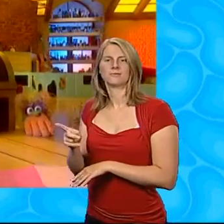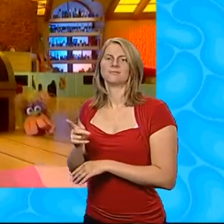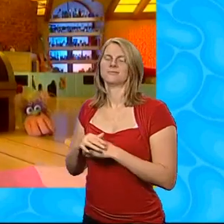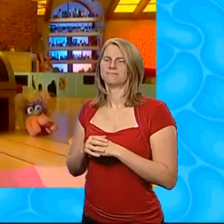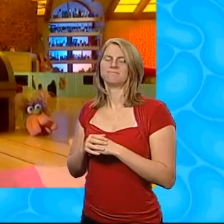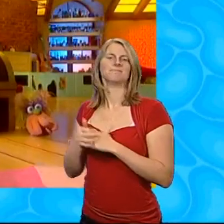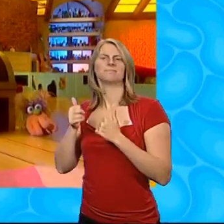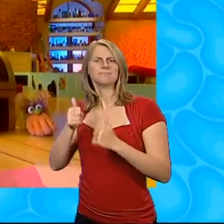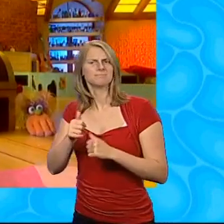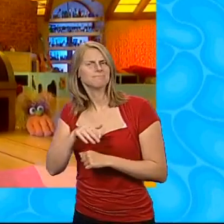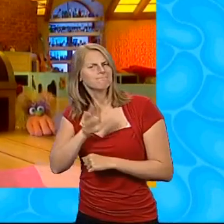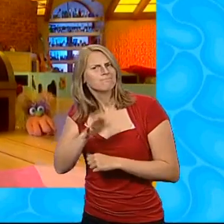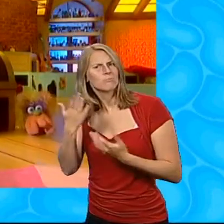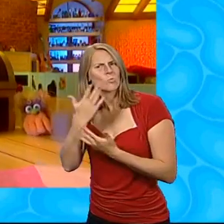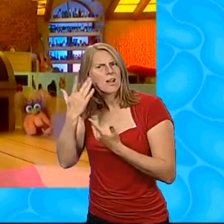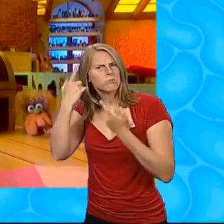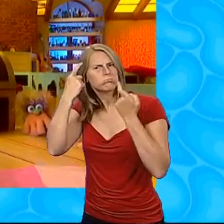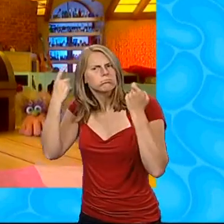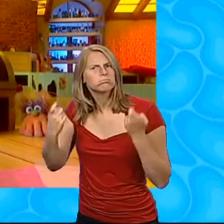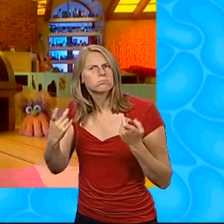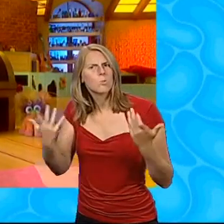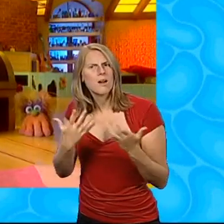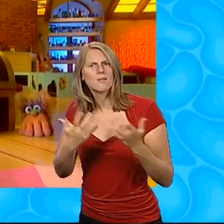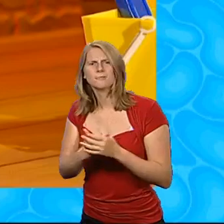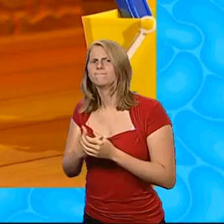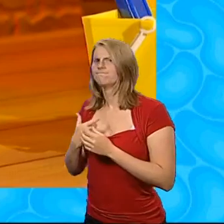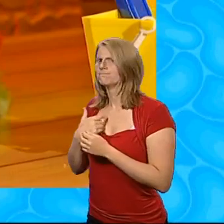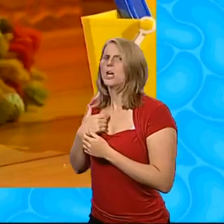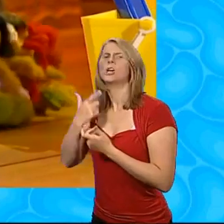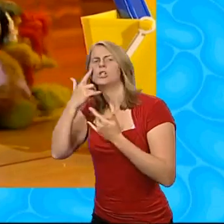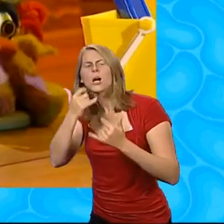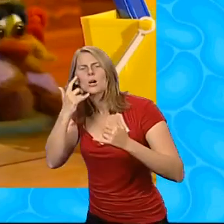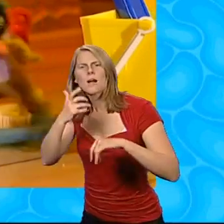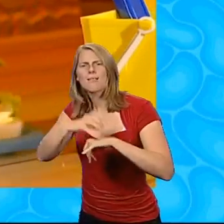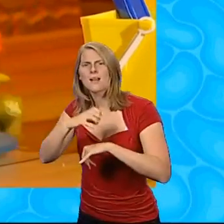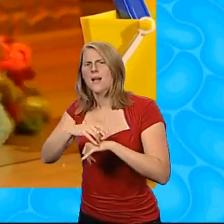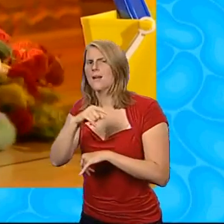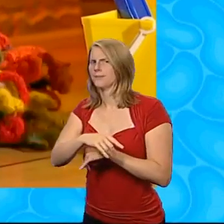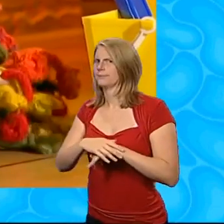it? Hey, Stick. Where's Scribble? I was just checking the cakes.